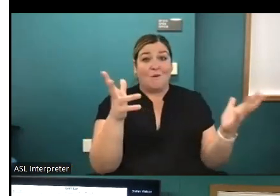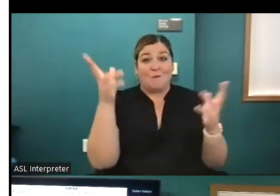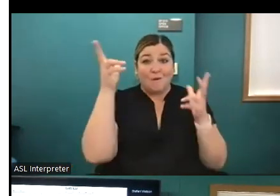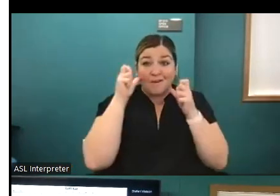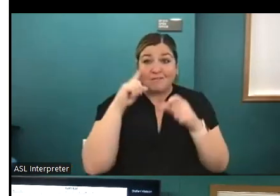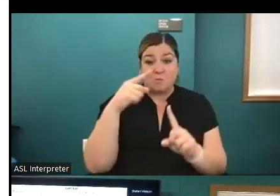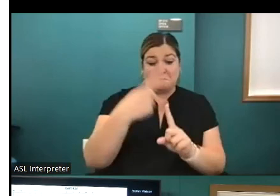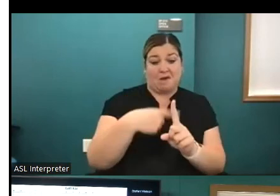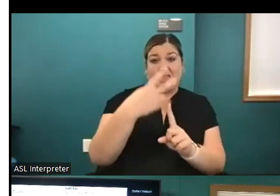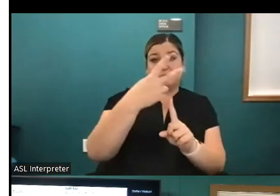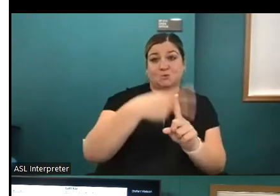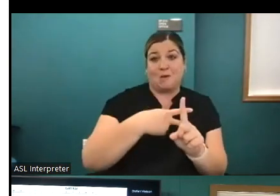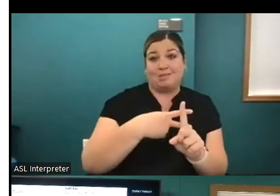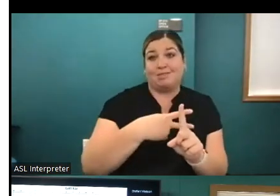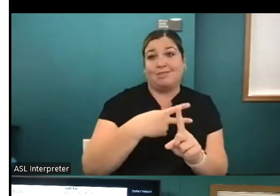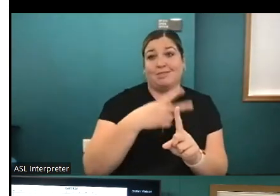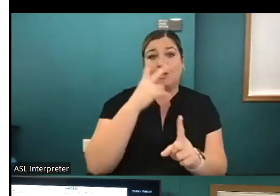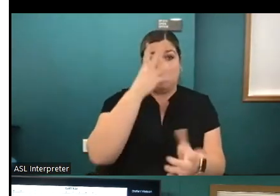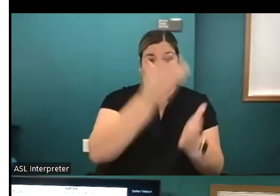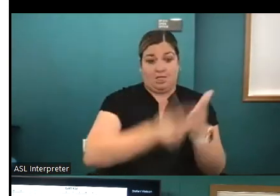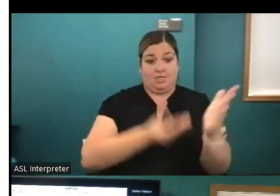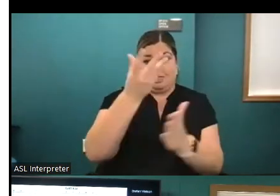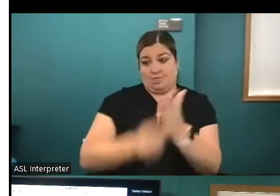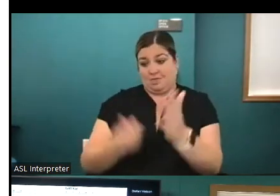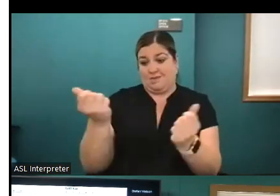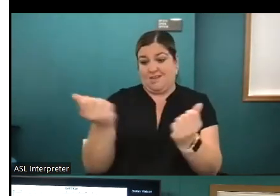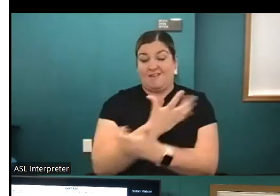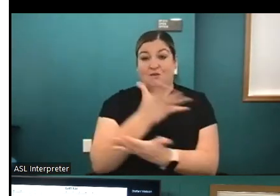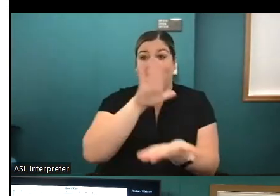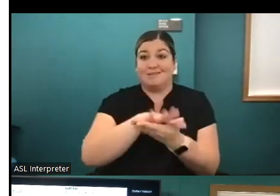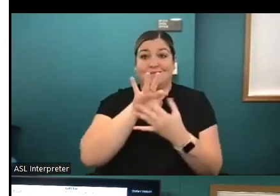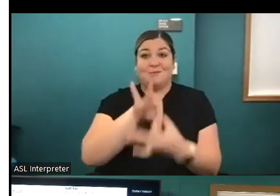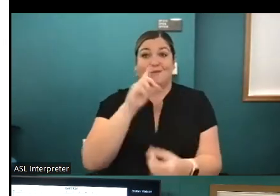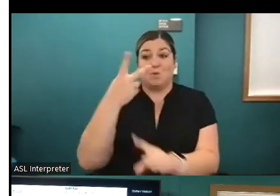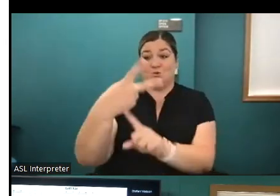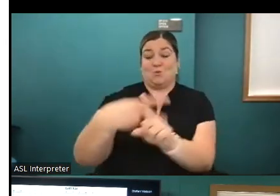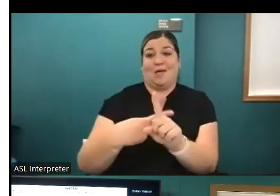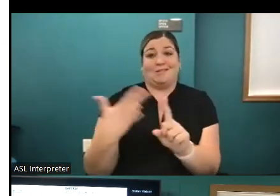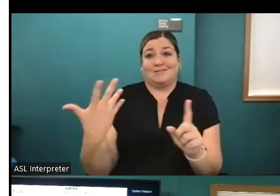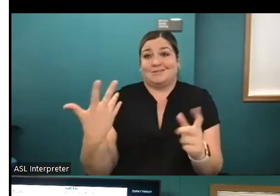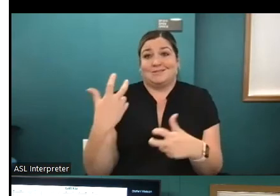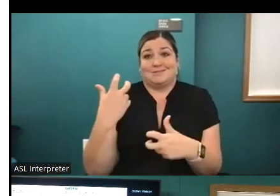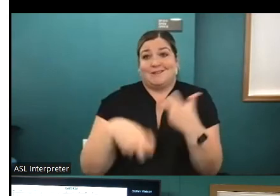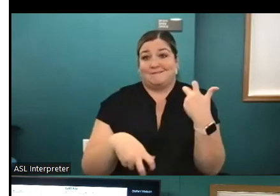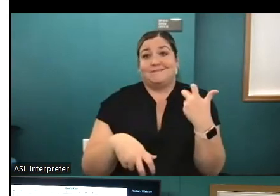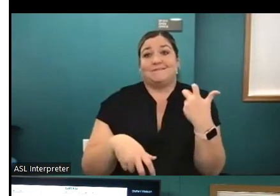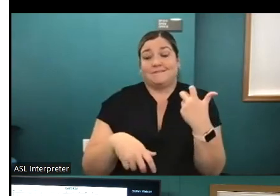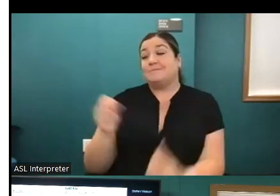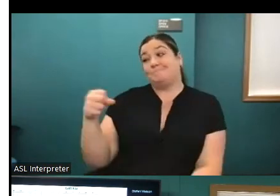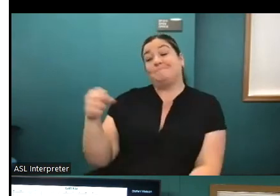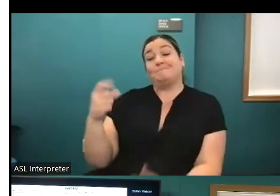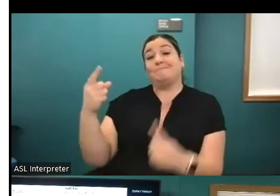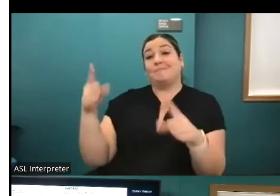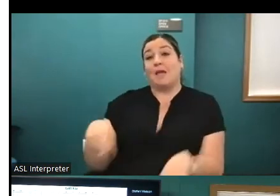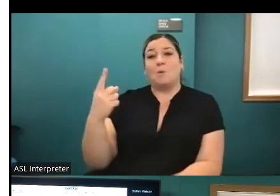good month or 2. Like, so they're gonna miss all the academics for 2 months. Yeah. Which, Yeah, and so when that happens, and I had one in